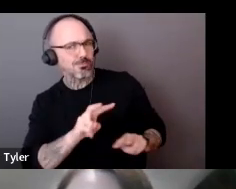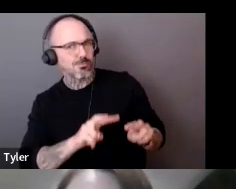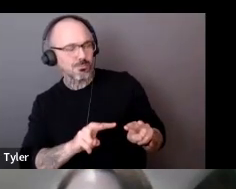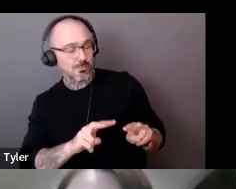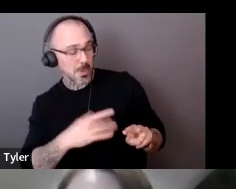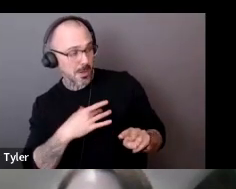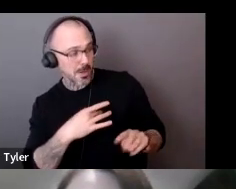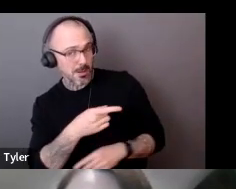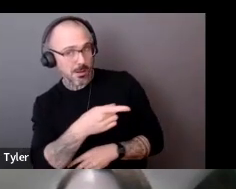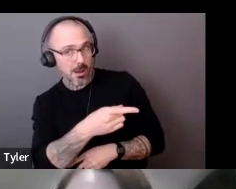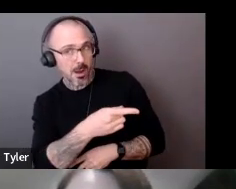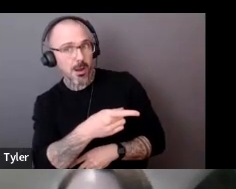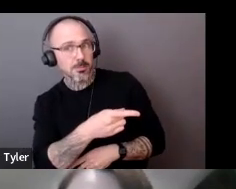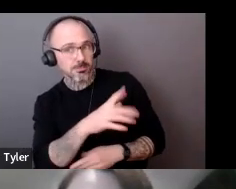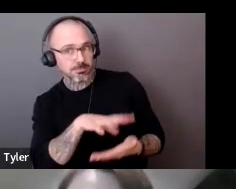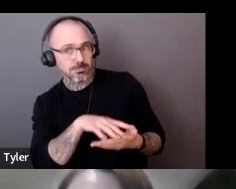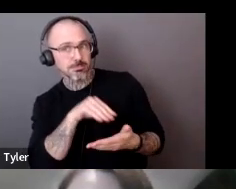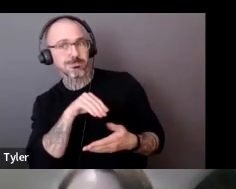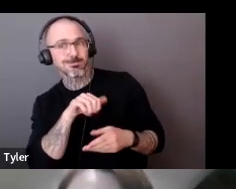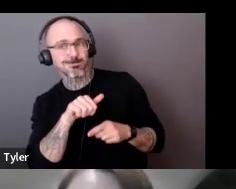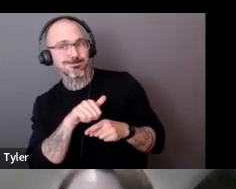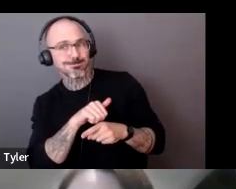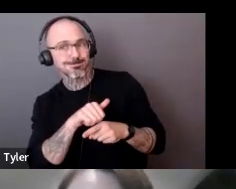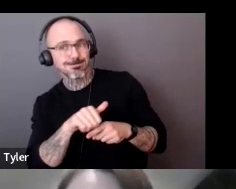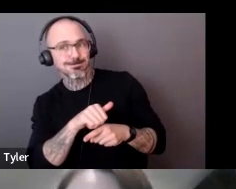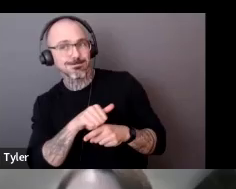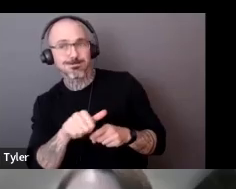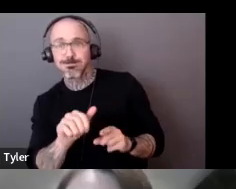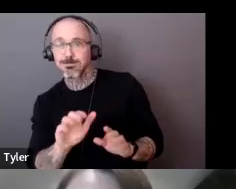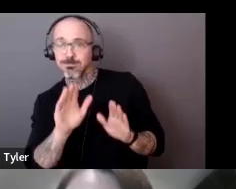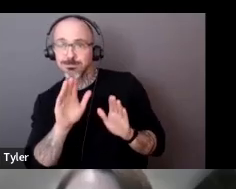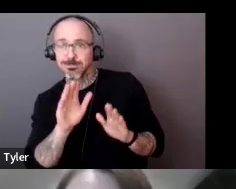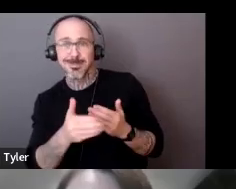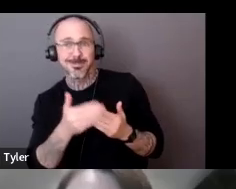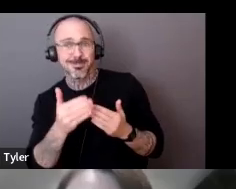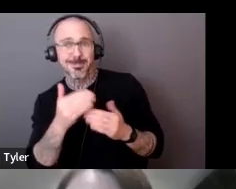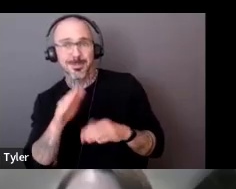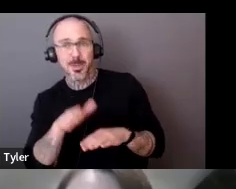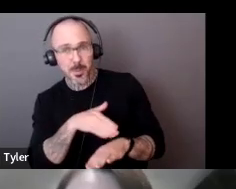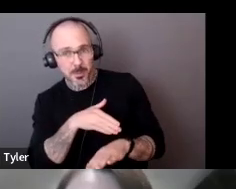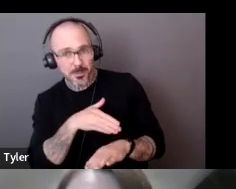with us and start